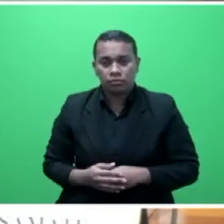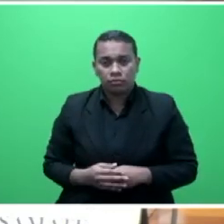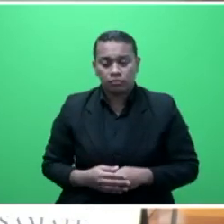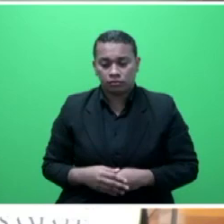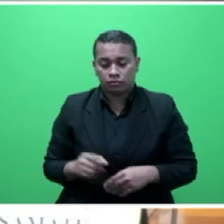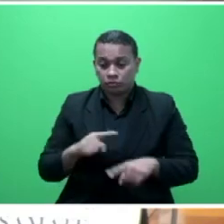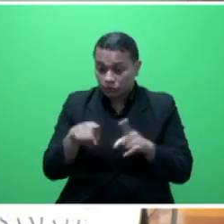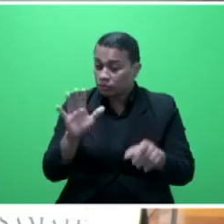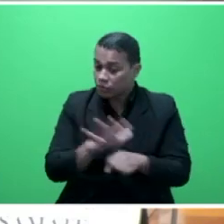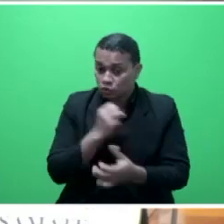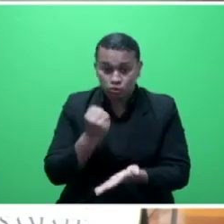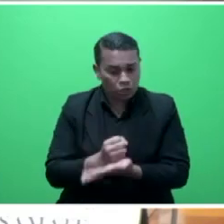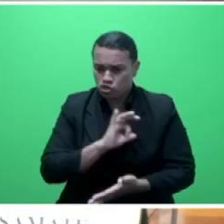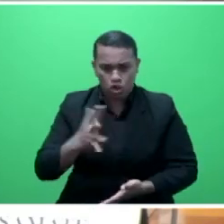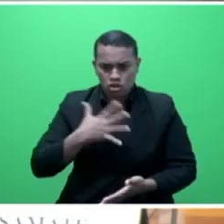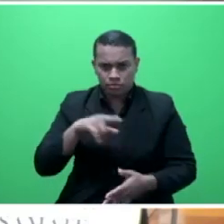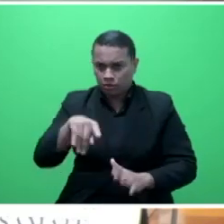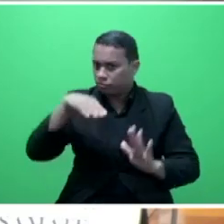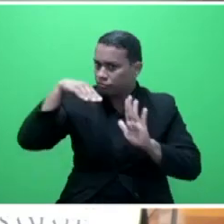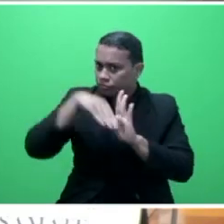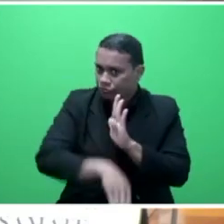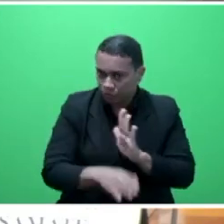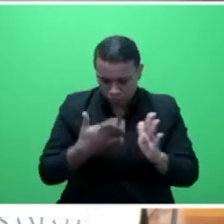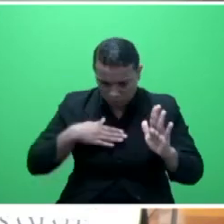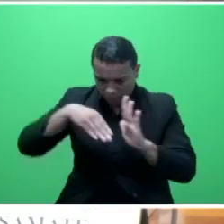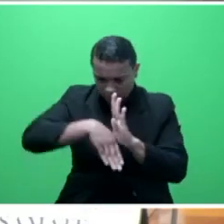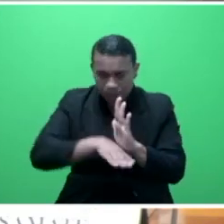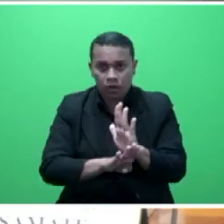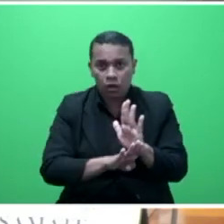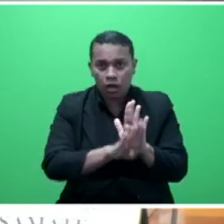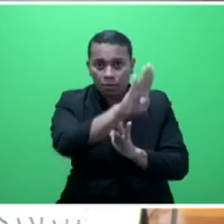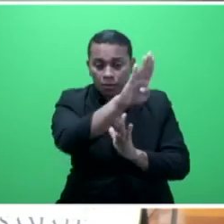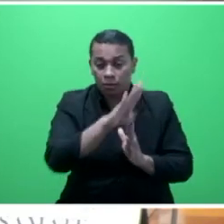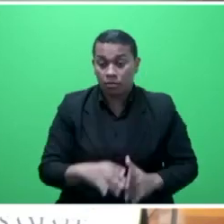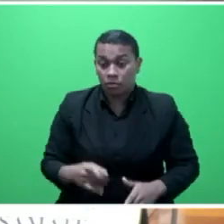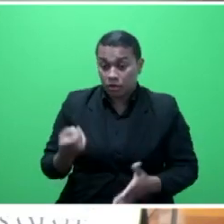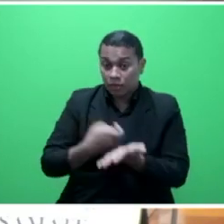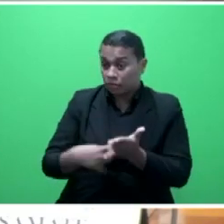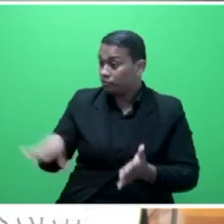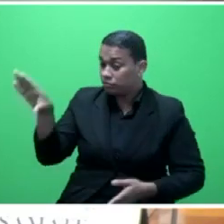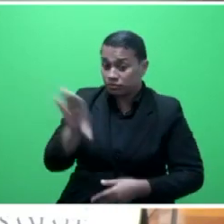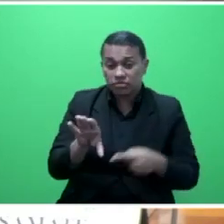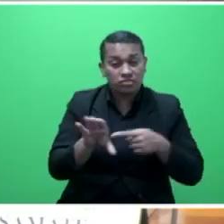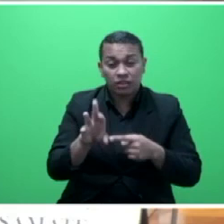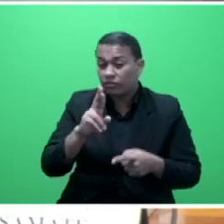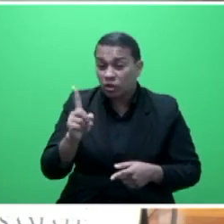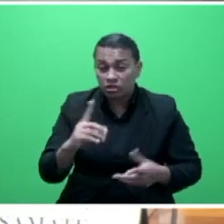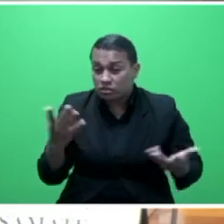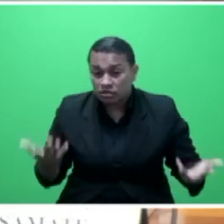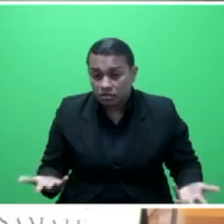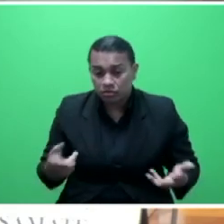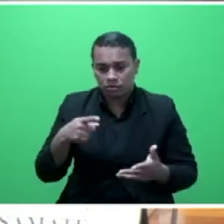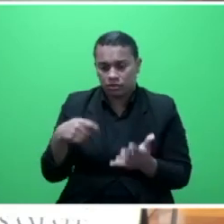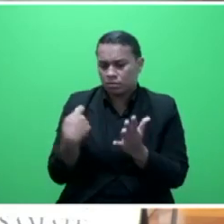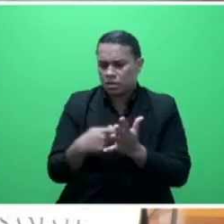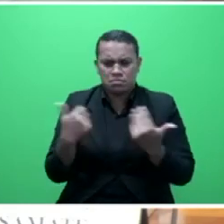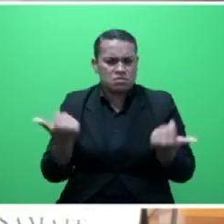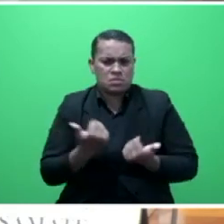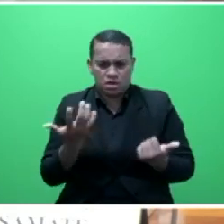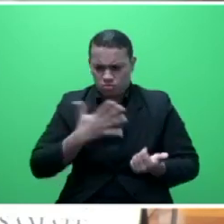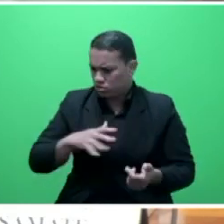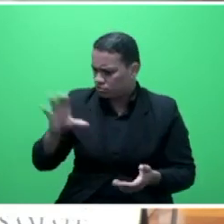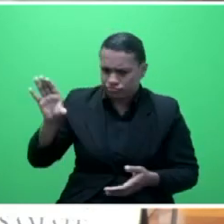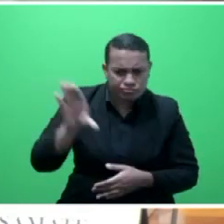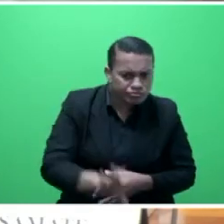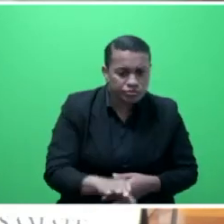under. Mr. Speaker, sir, this is a stimulus budget designed to pump as much money as possible into the economy. As I've said, we